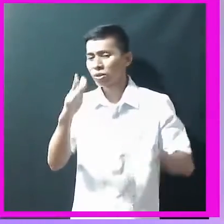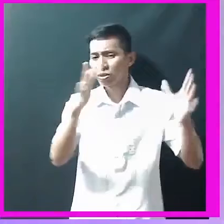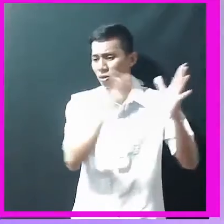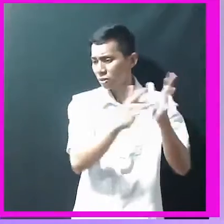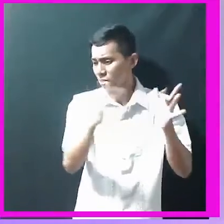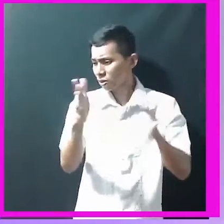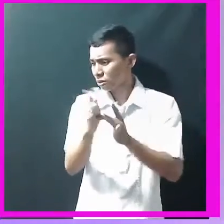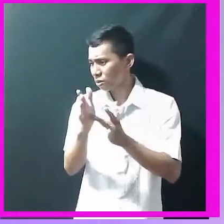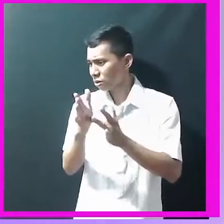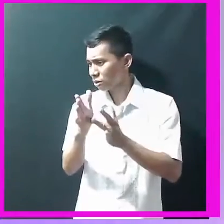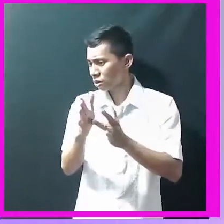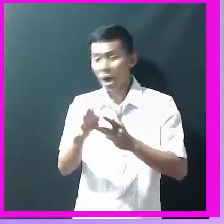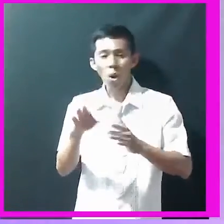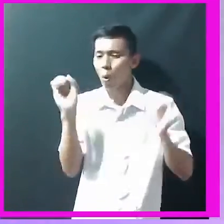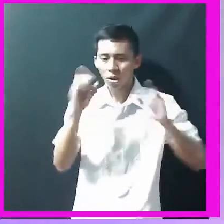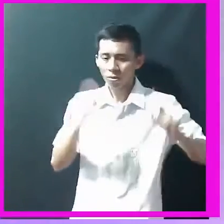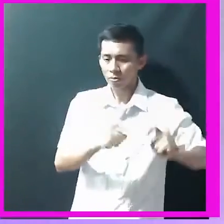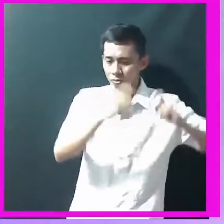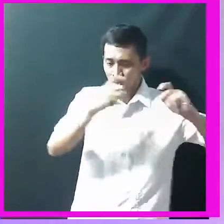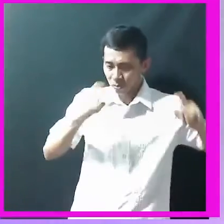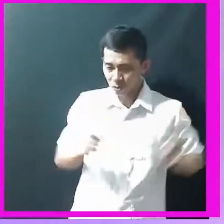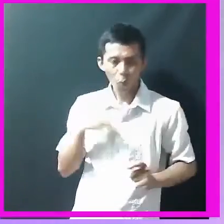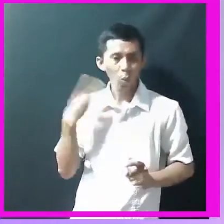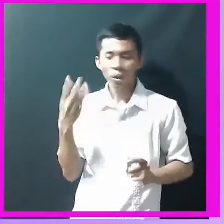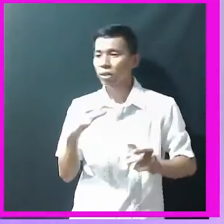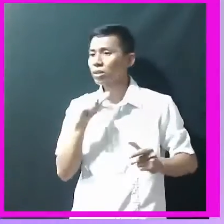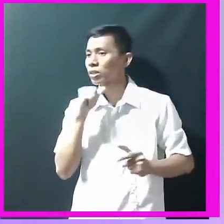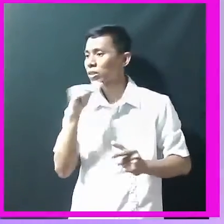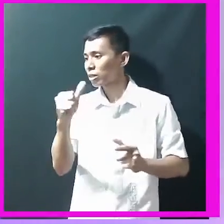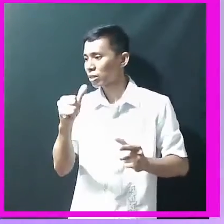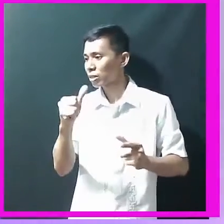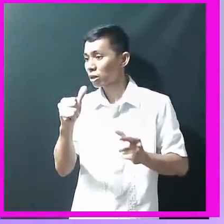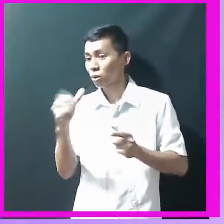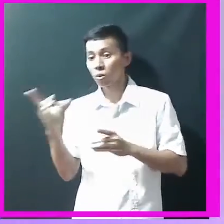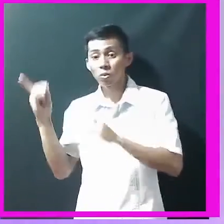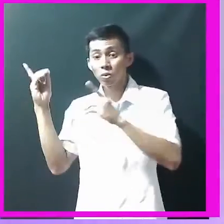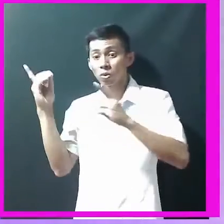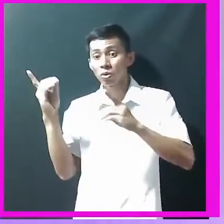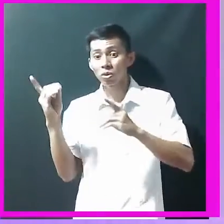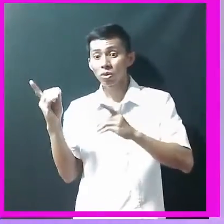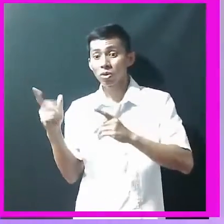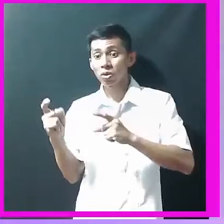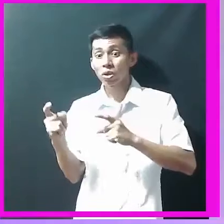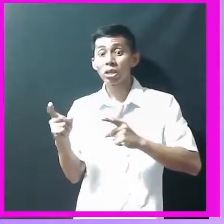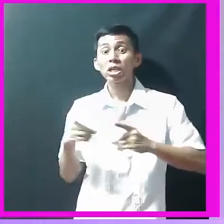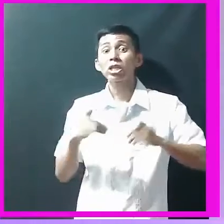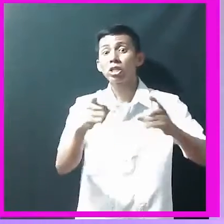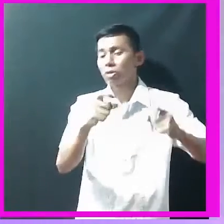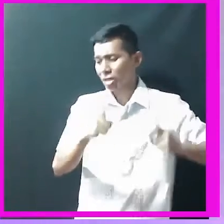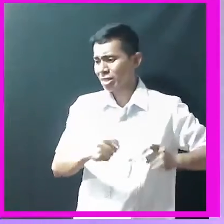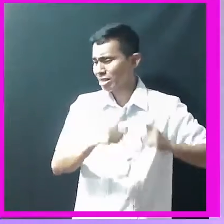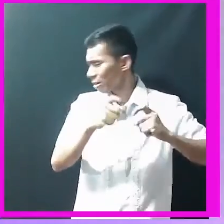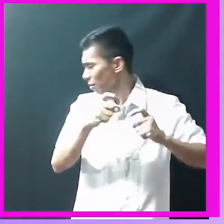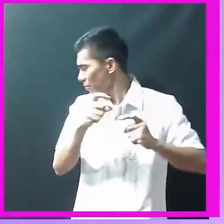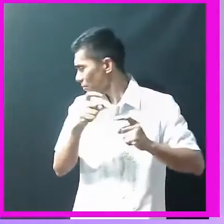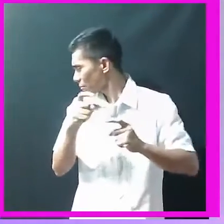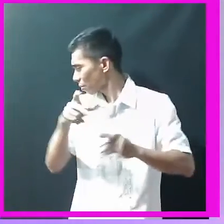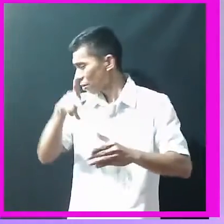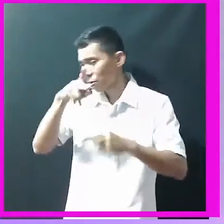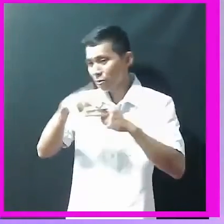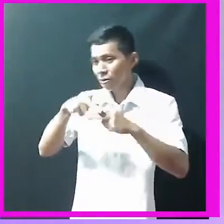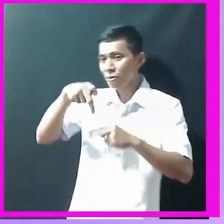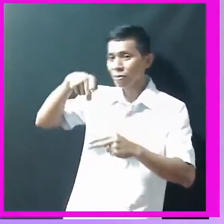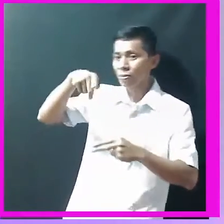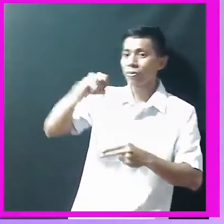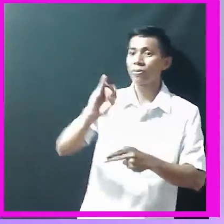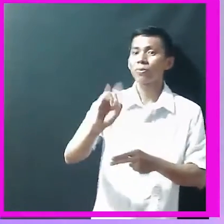"If he were not a malefactor, we would not have him delivered up unto thee." Then said Pilate unto